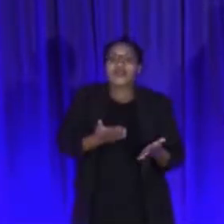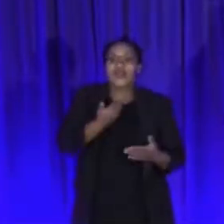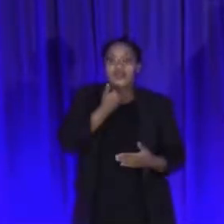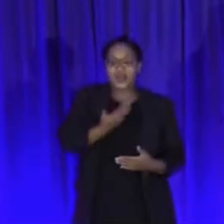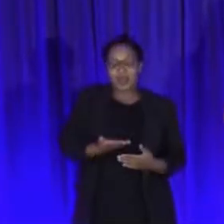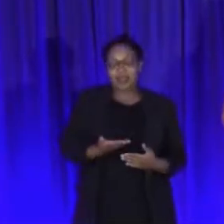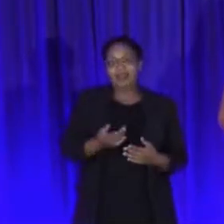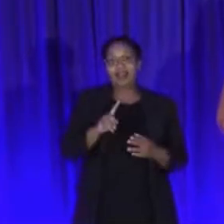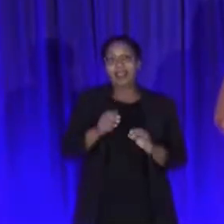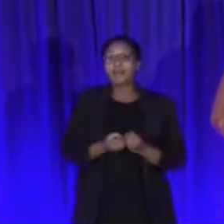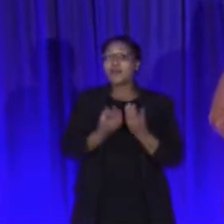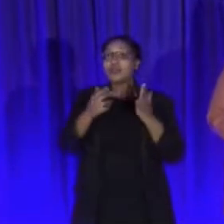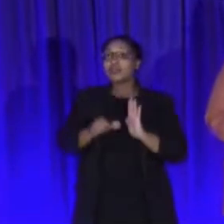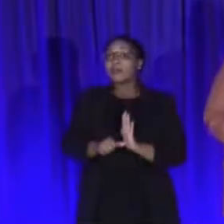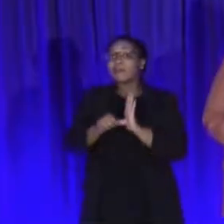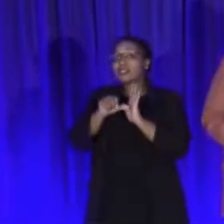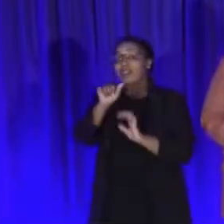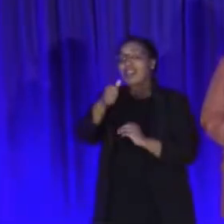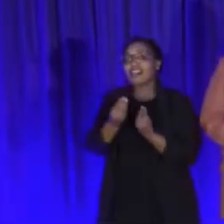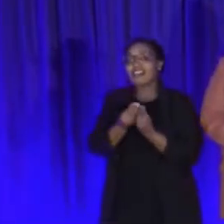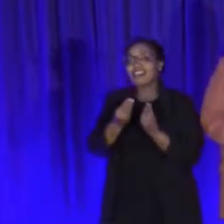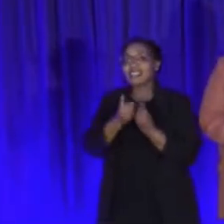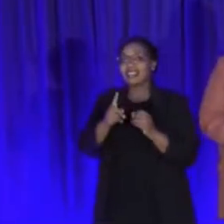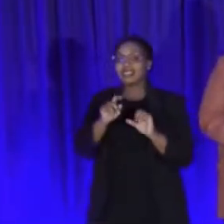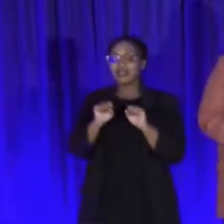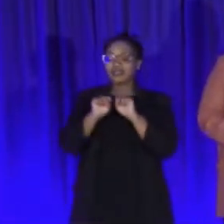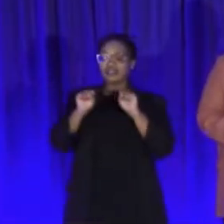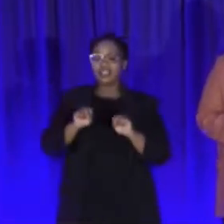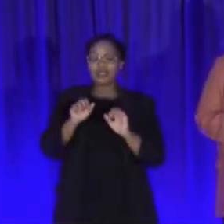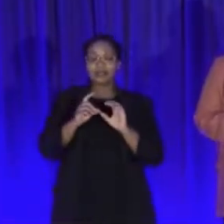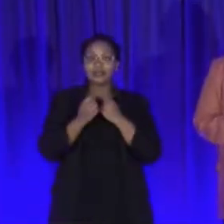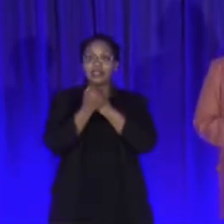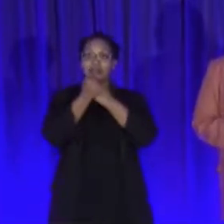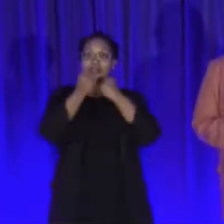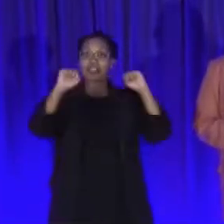importantly, another thing when it does come to shaping our democracy that is missing